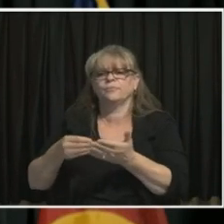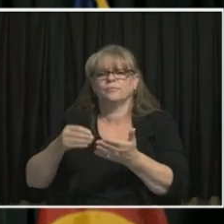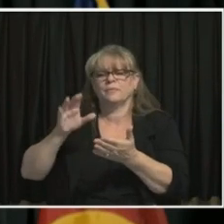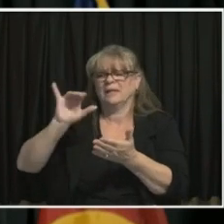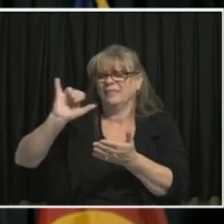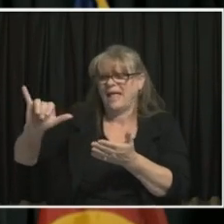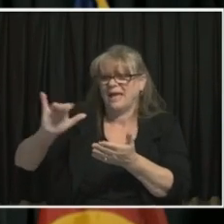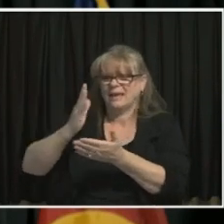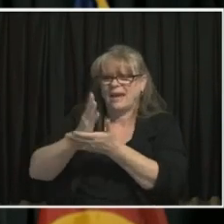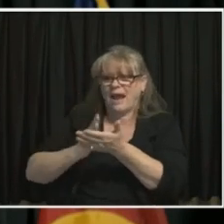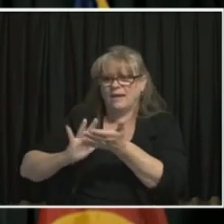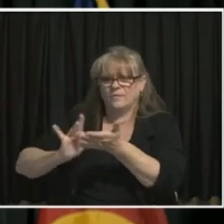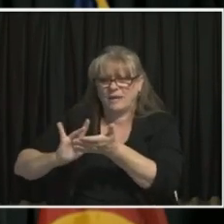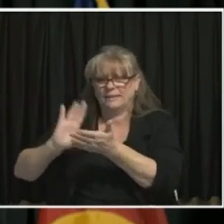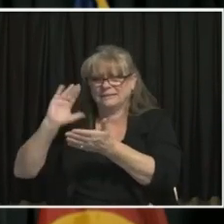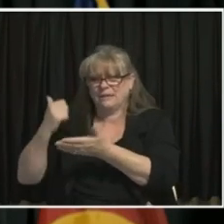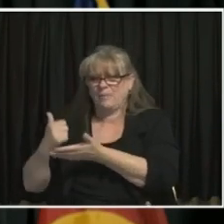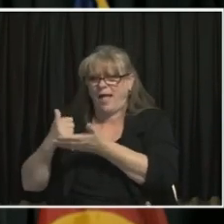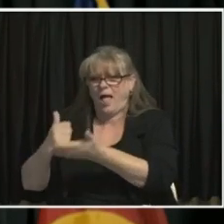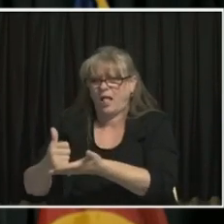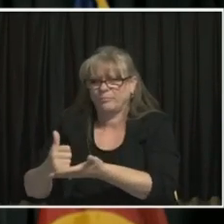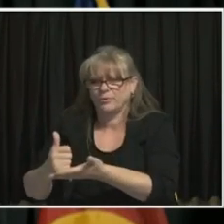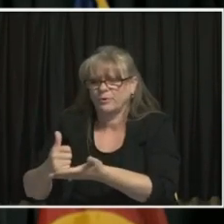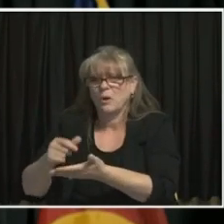COVID-19. Telephone?